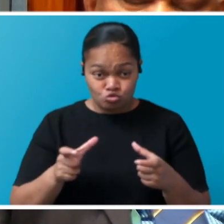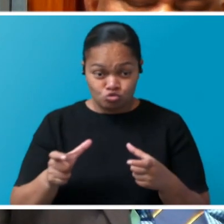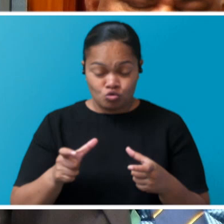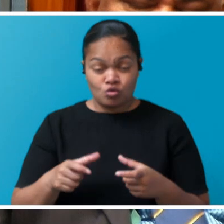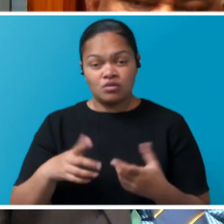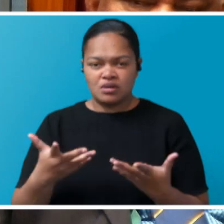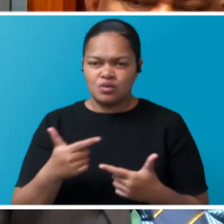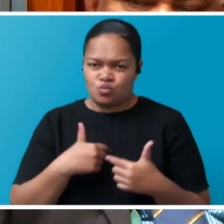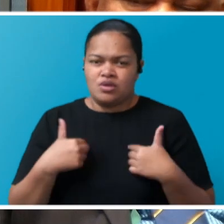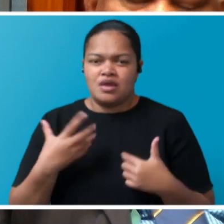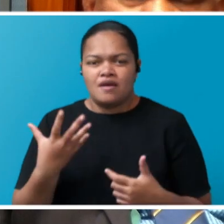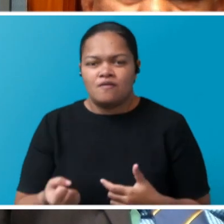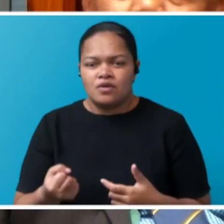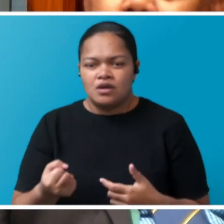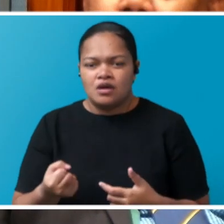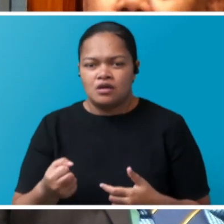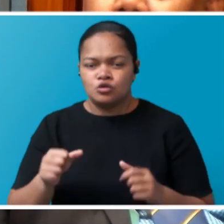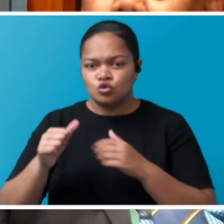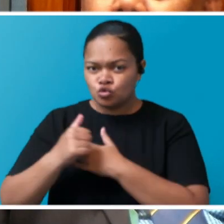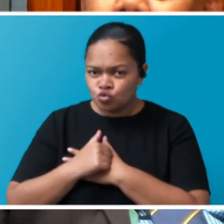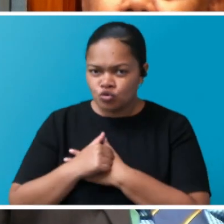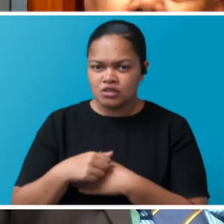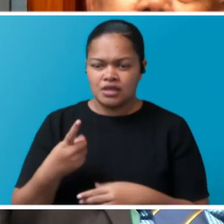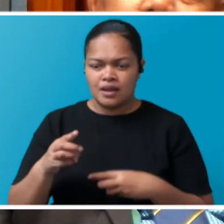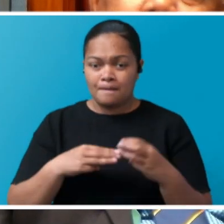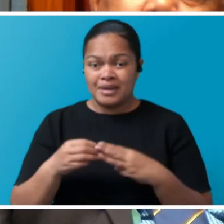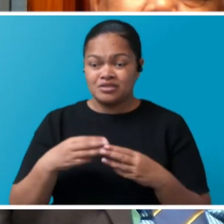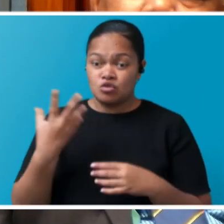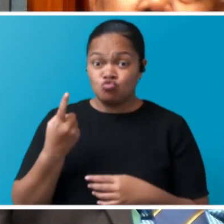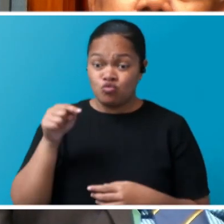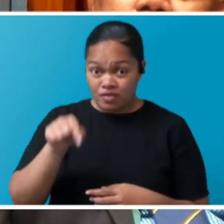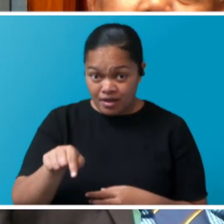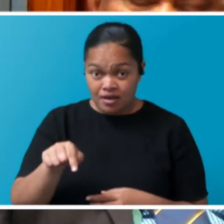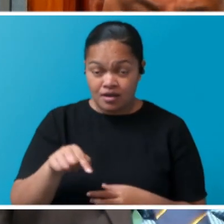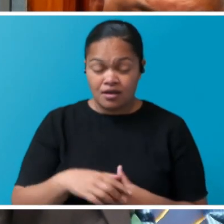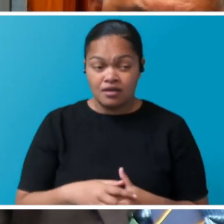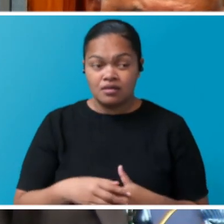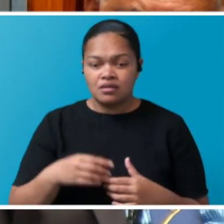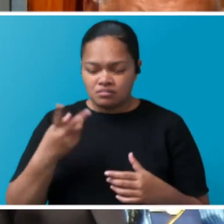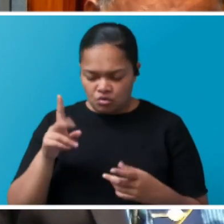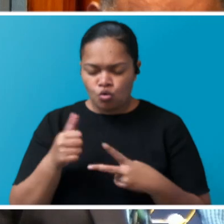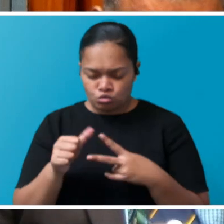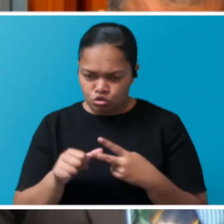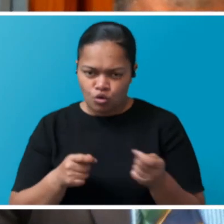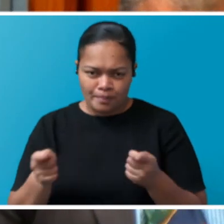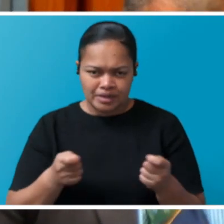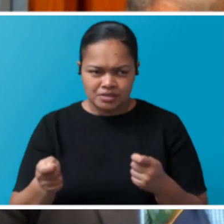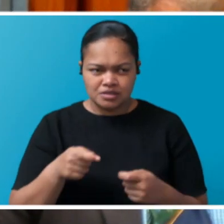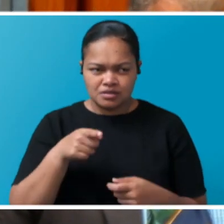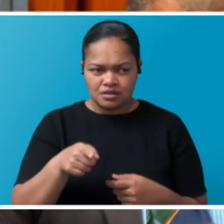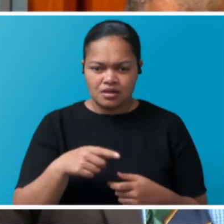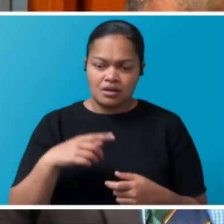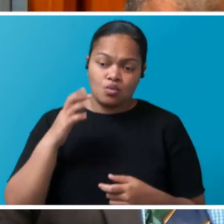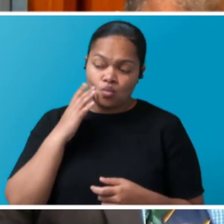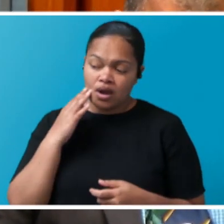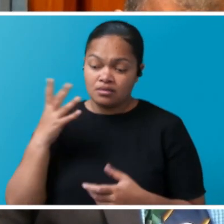security and managers that is there stationed at the landfill, also managing those scavengers that come to the area